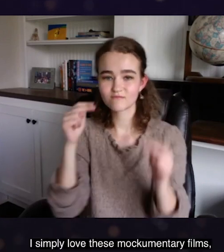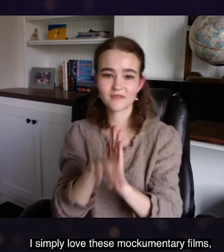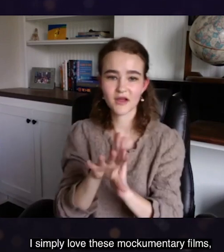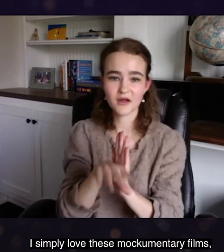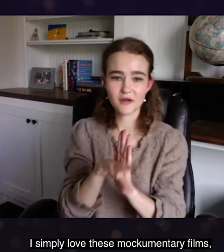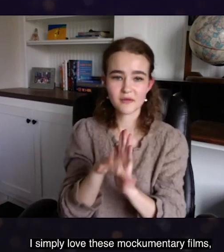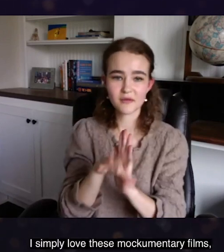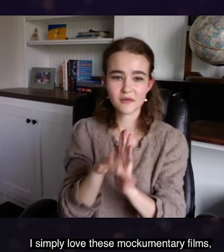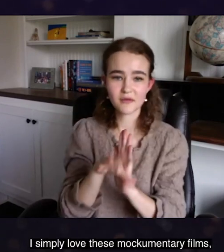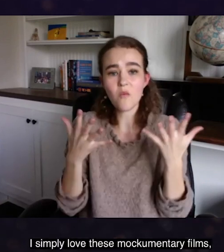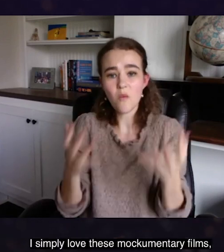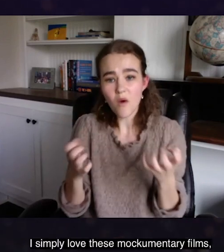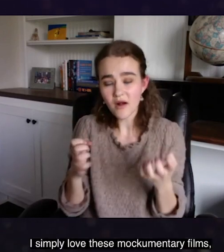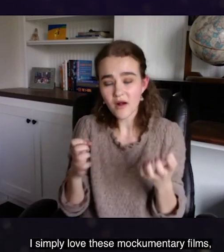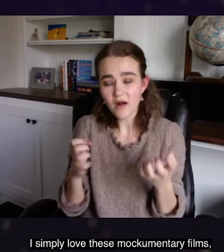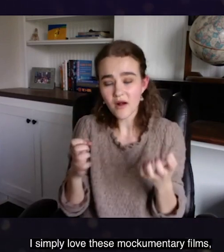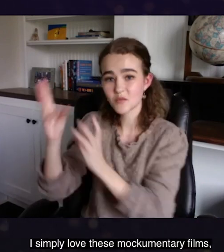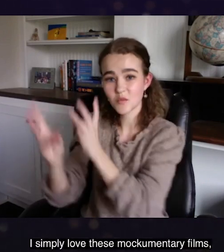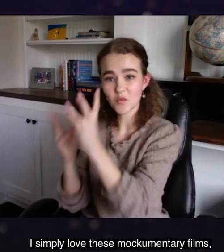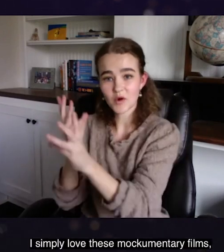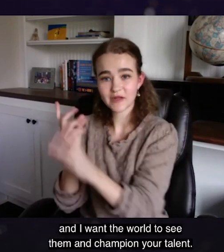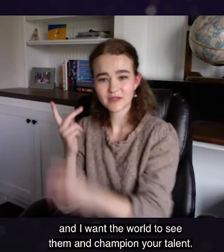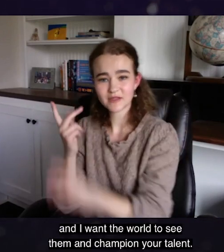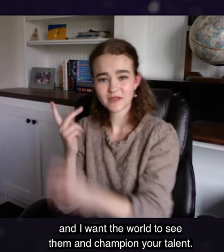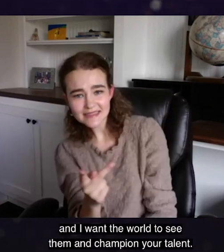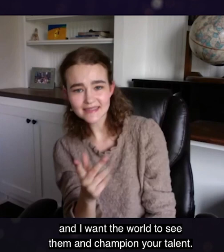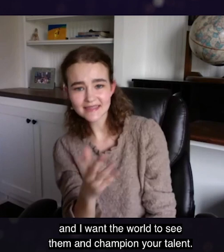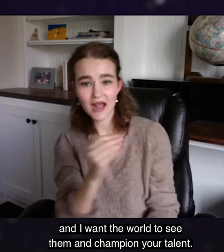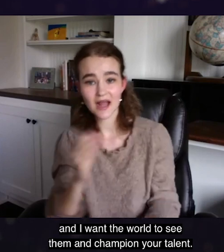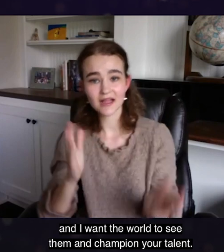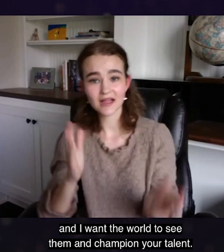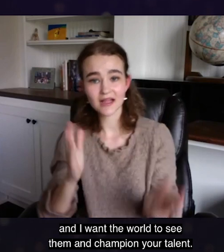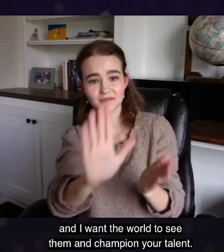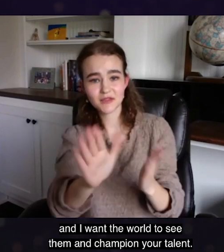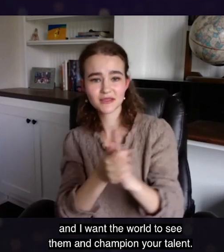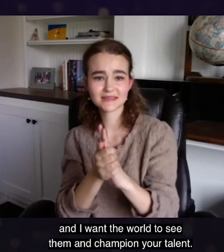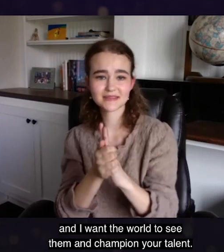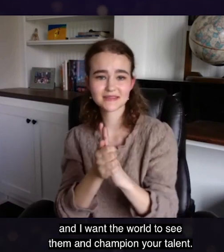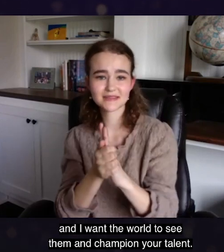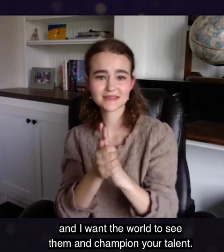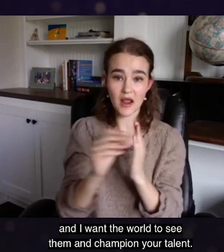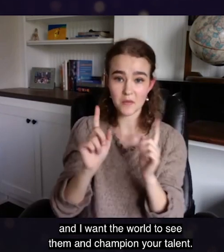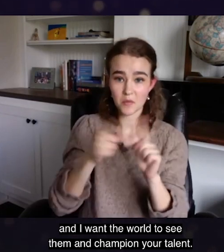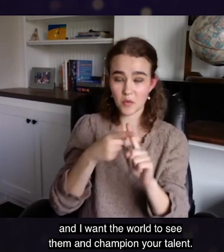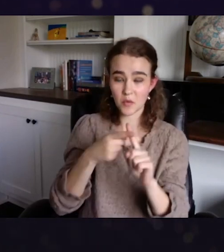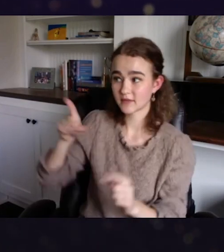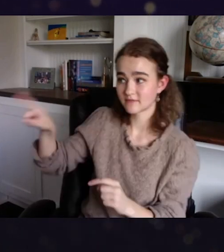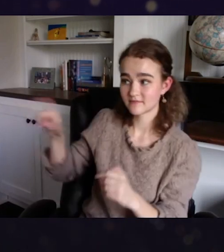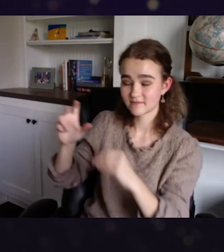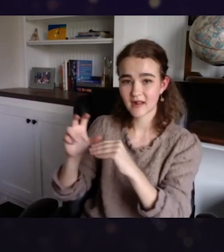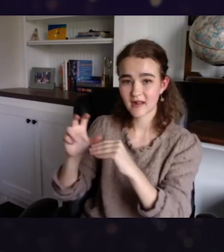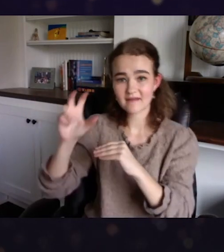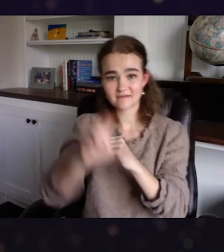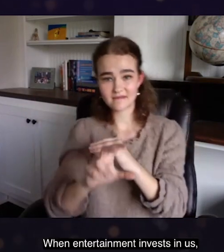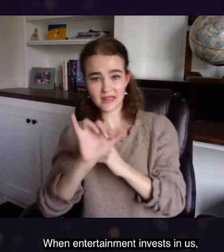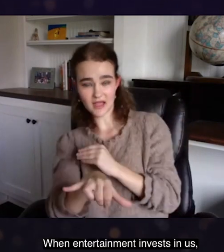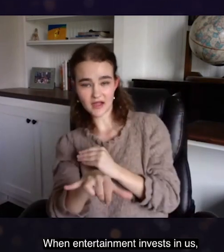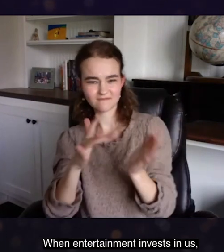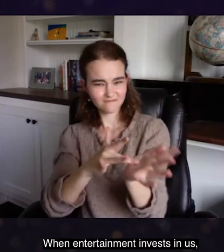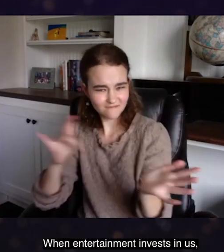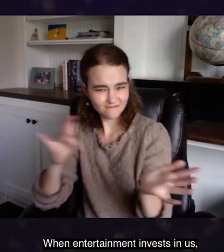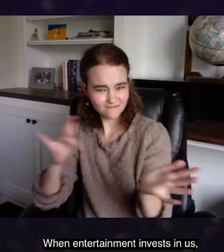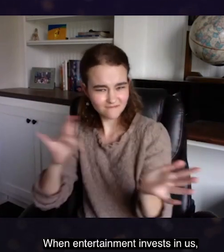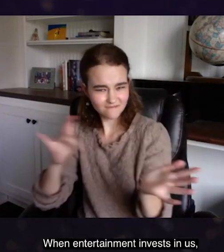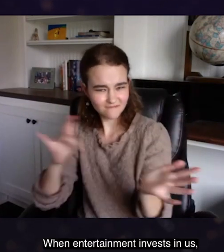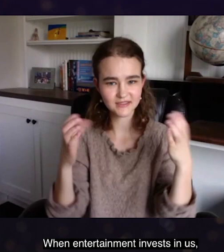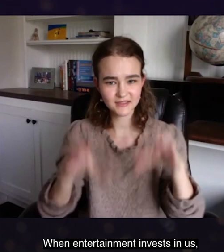I simply love these mockumentary films, and I want the world to see them and champion your talent. When